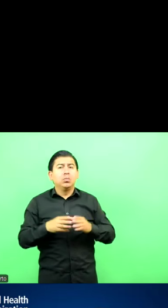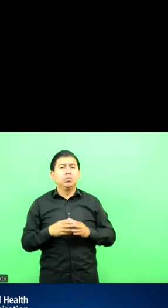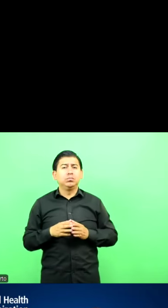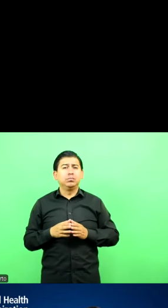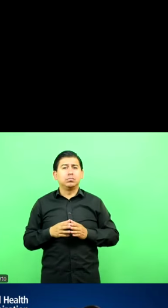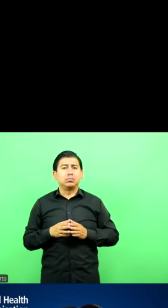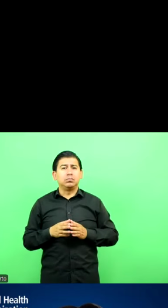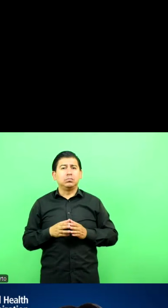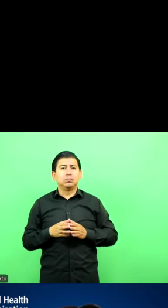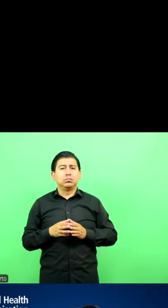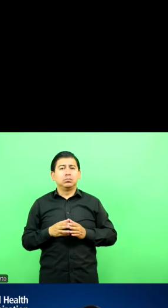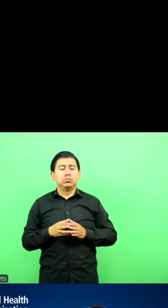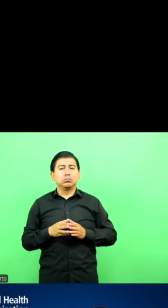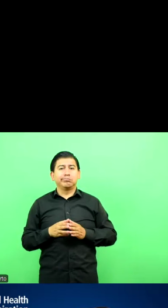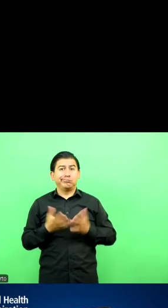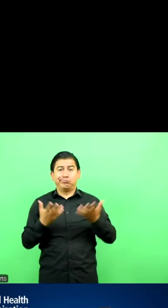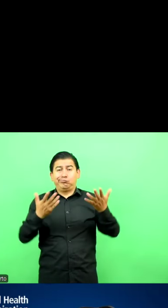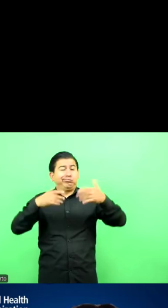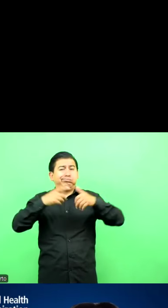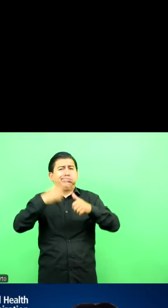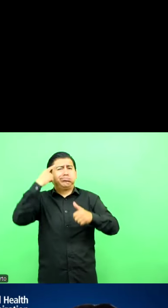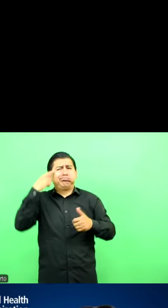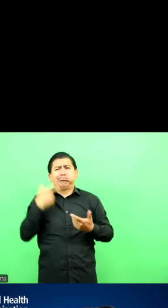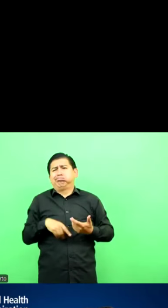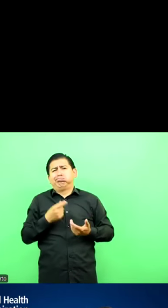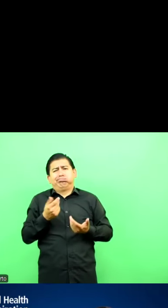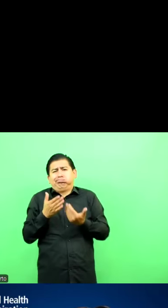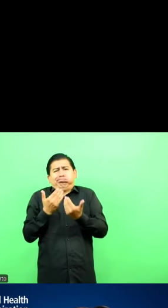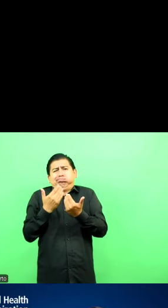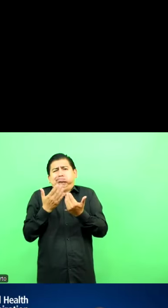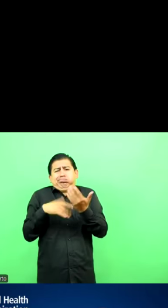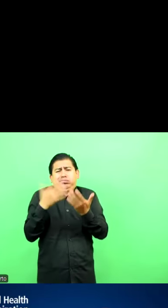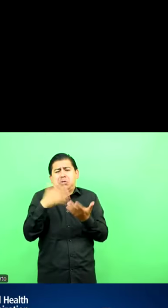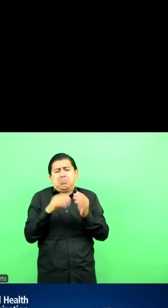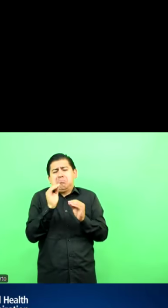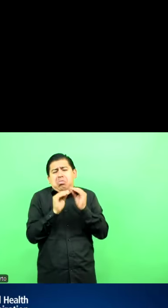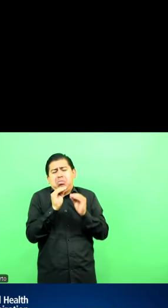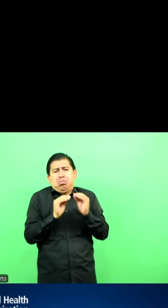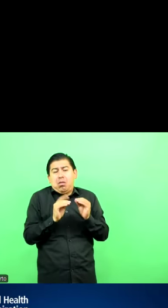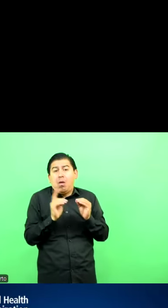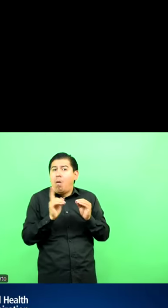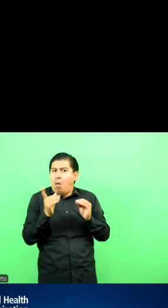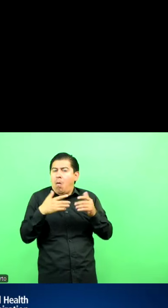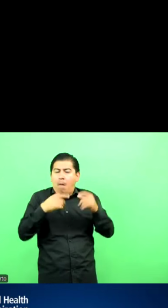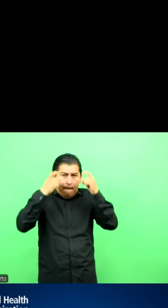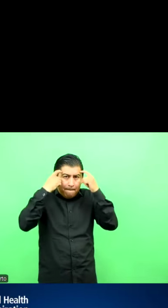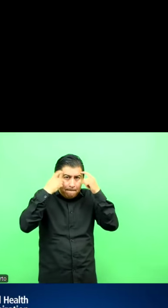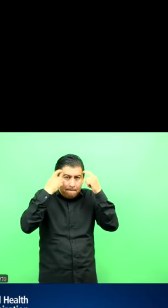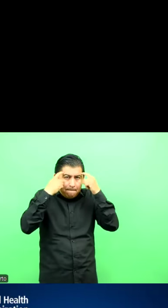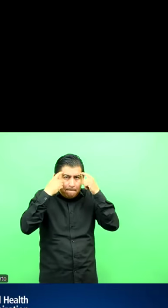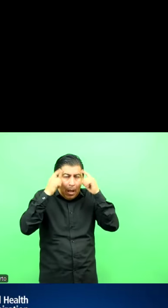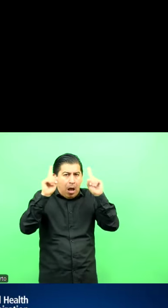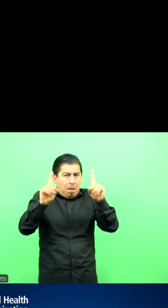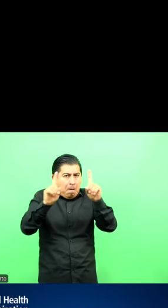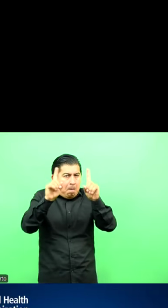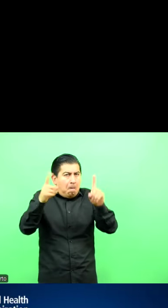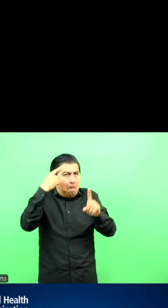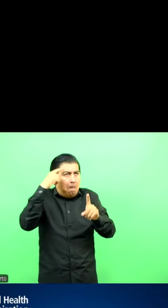question. Who is responsible to safeguard? And when we say who, we don't actually point out to a term